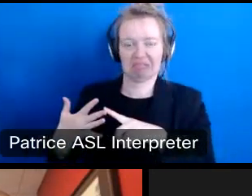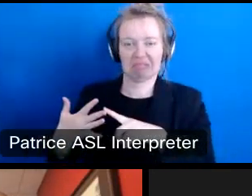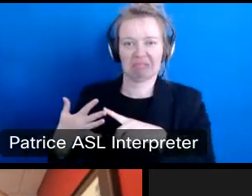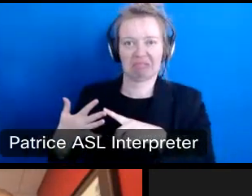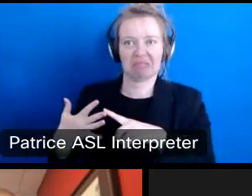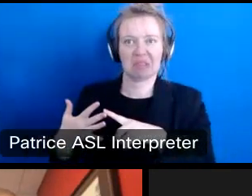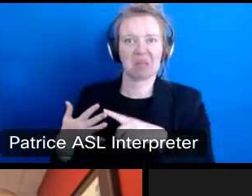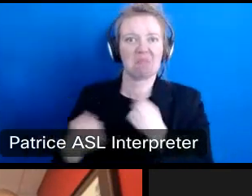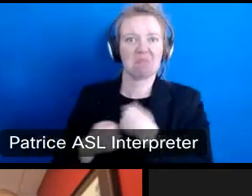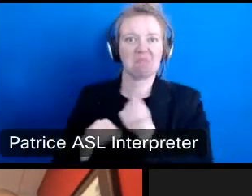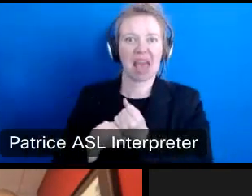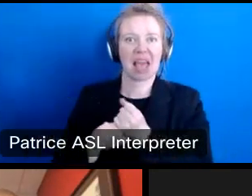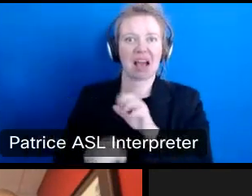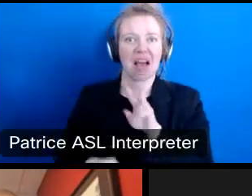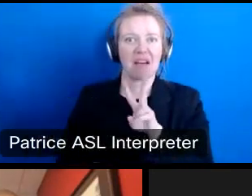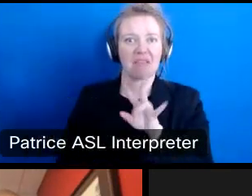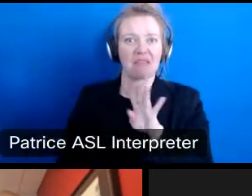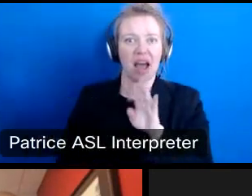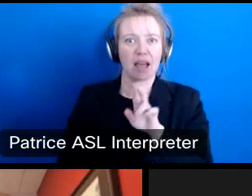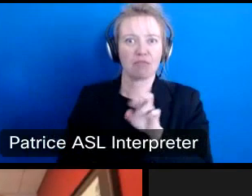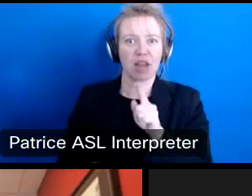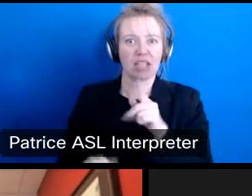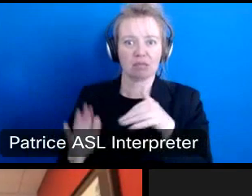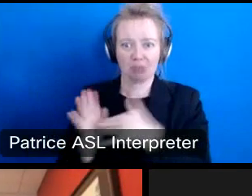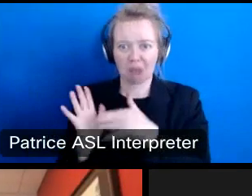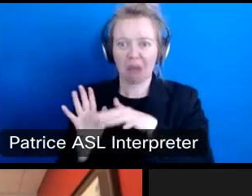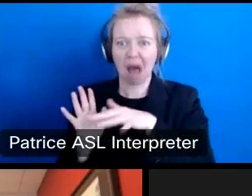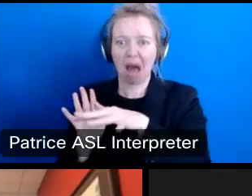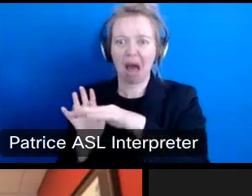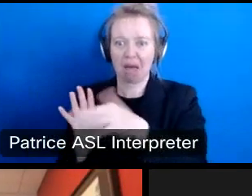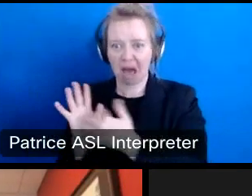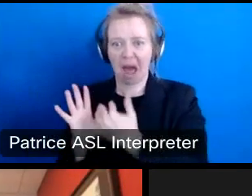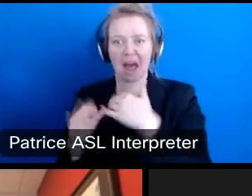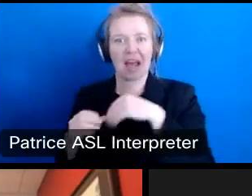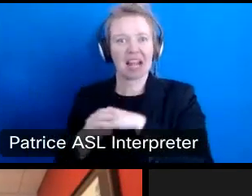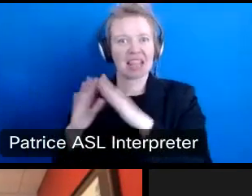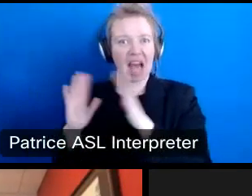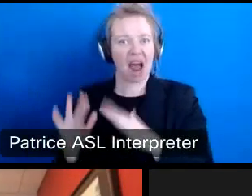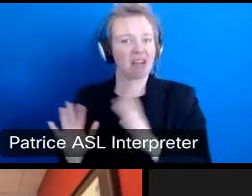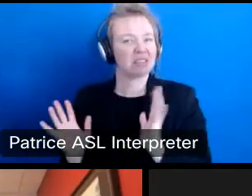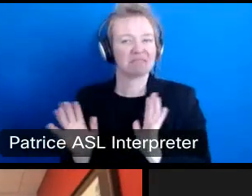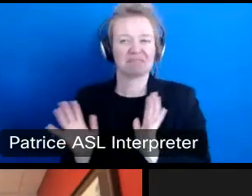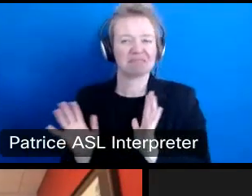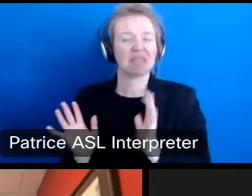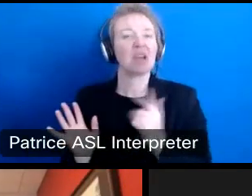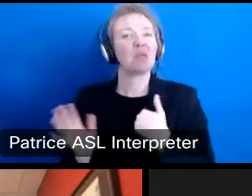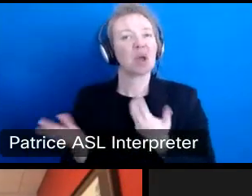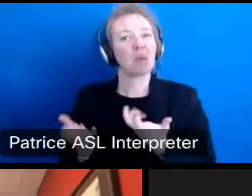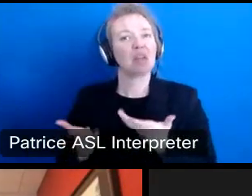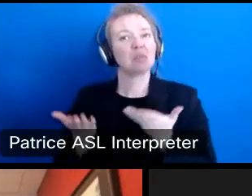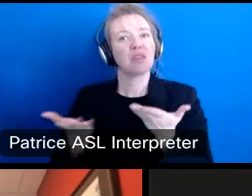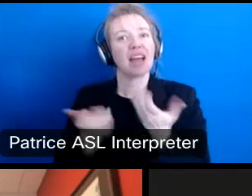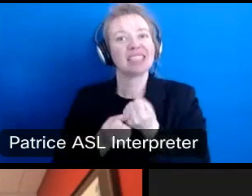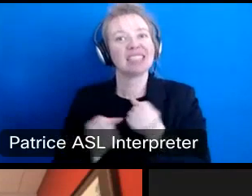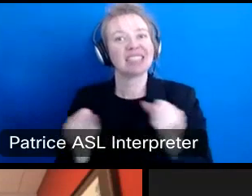cause vibrations in their homes. At the end of the day, we just want to make sure that we're providing safe passage and that we're able to